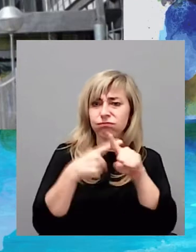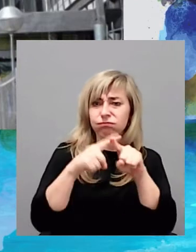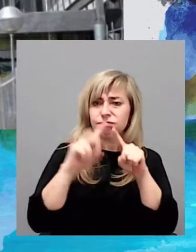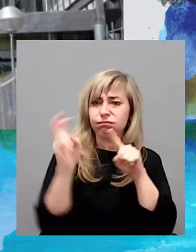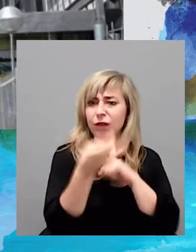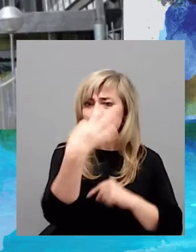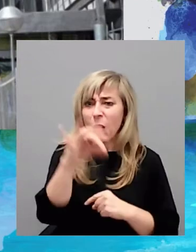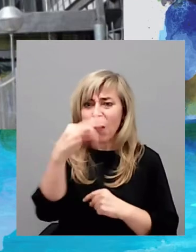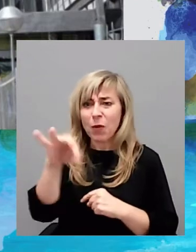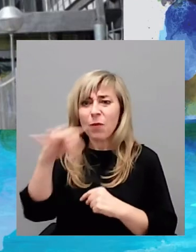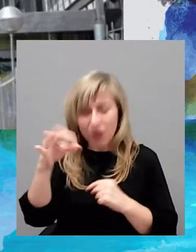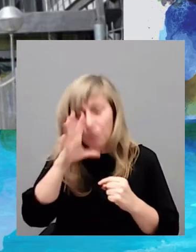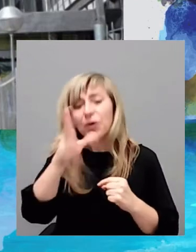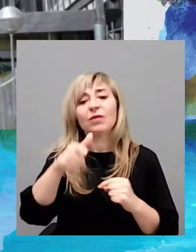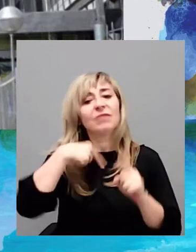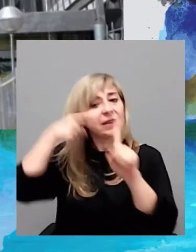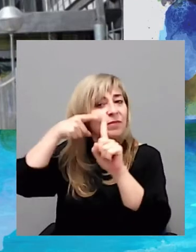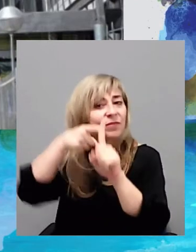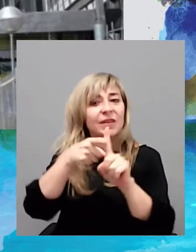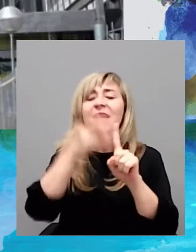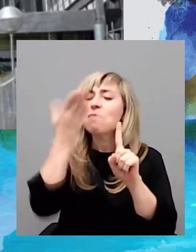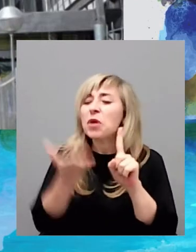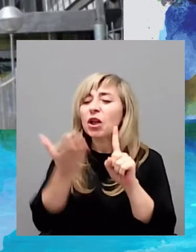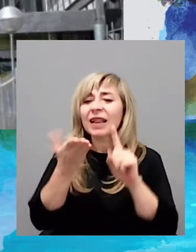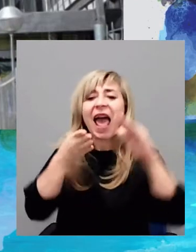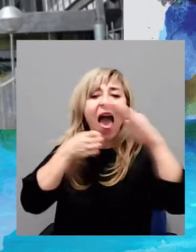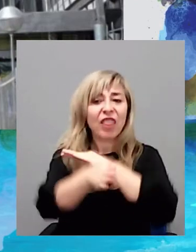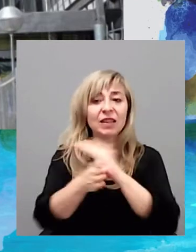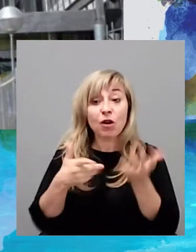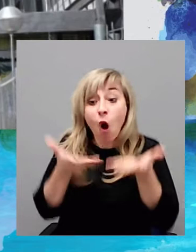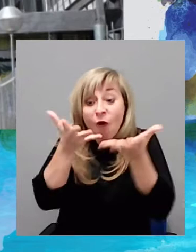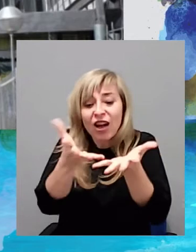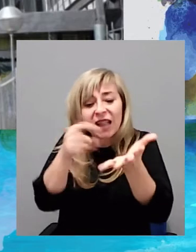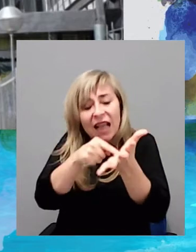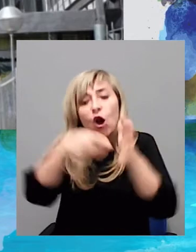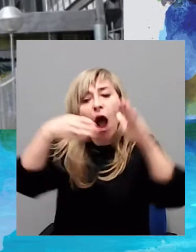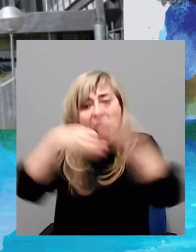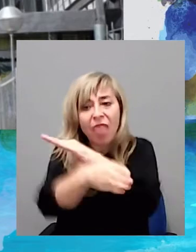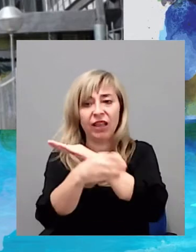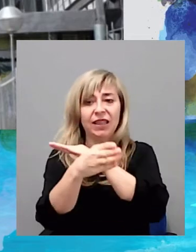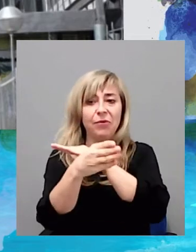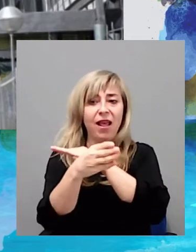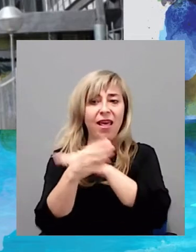we really stress these types of projects to make everything accessible. Also,